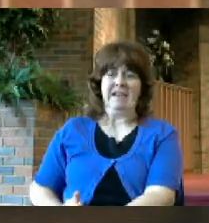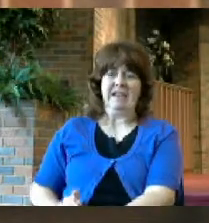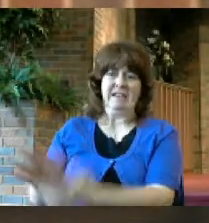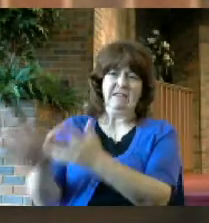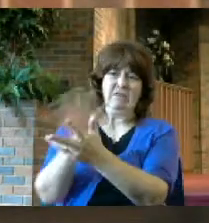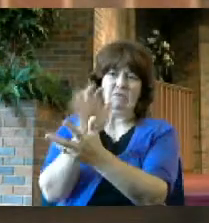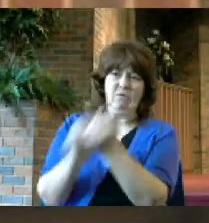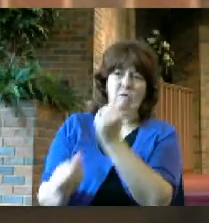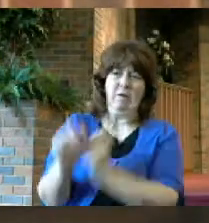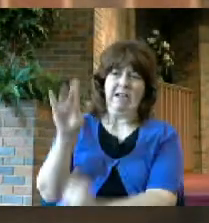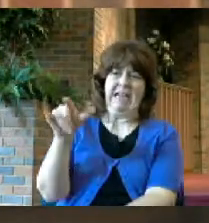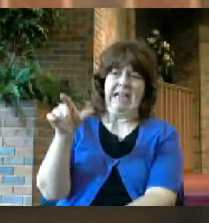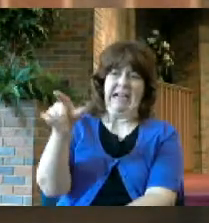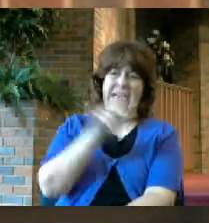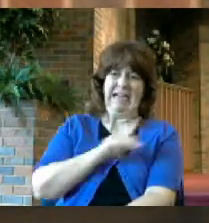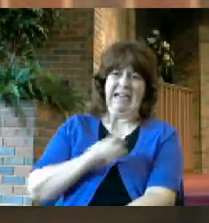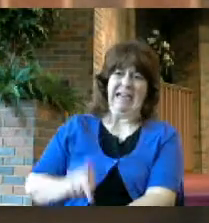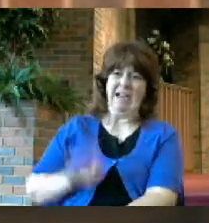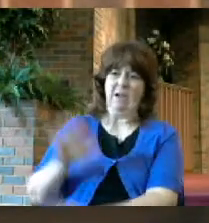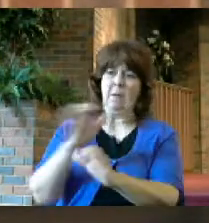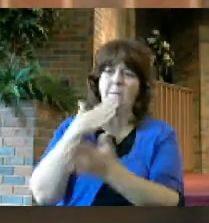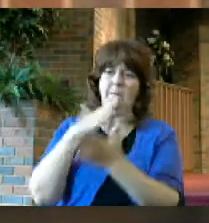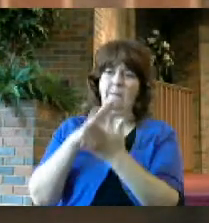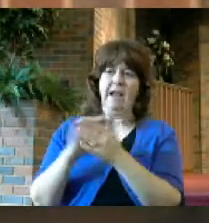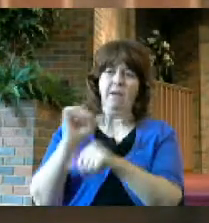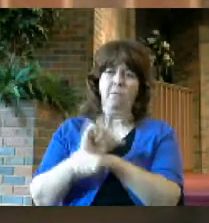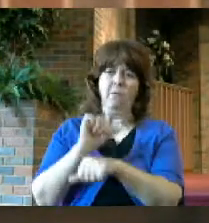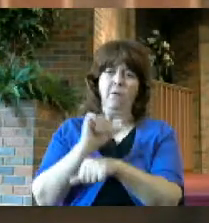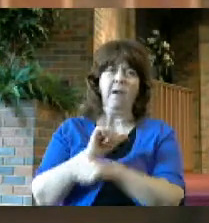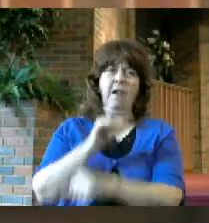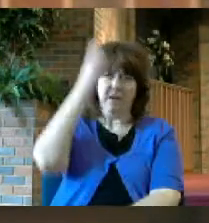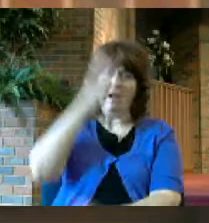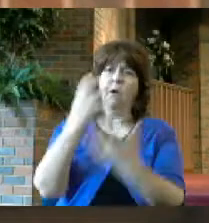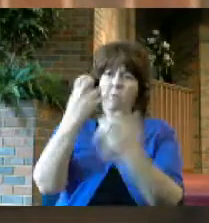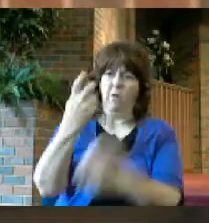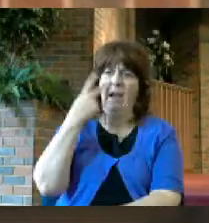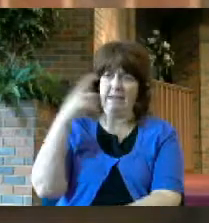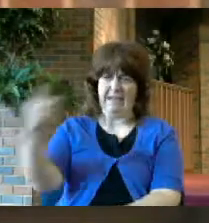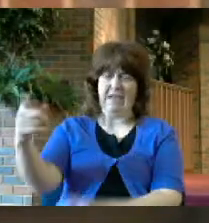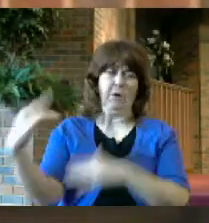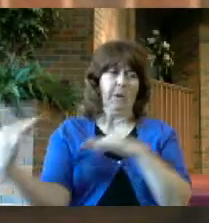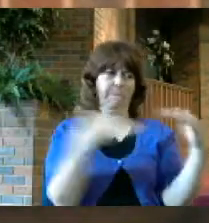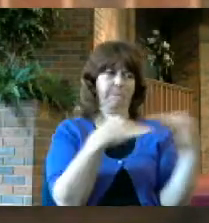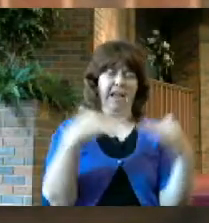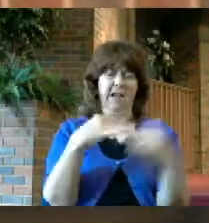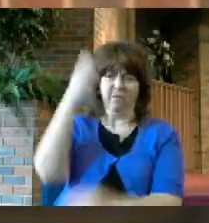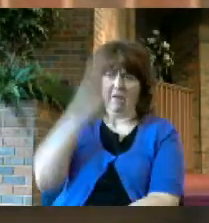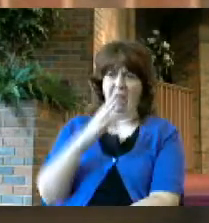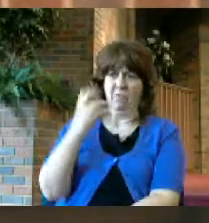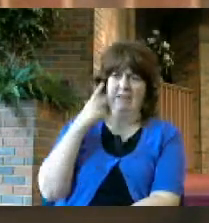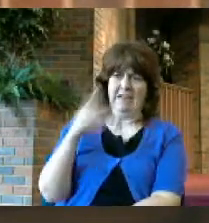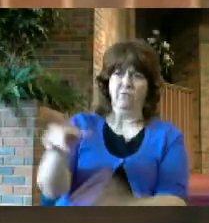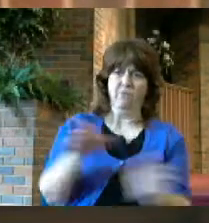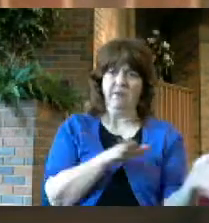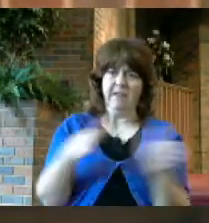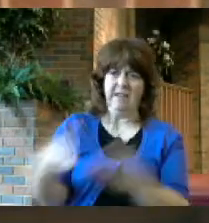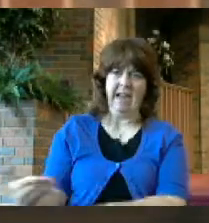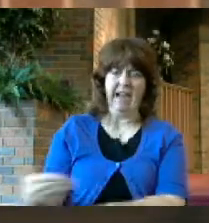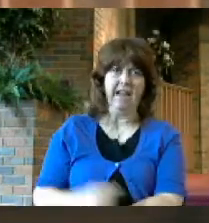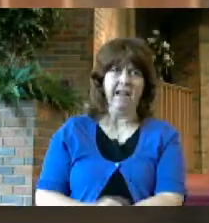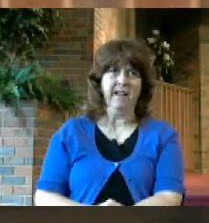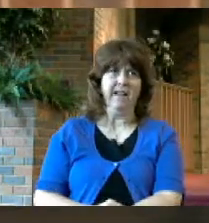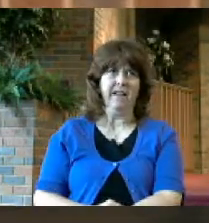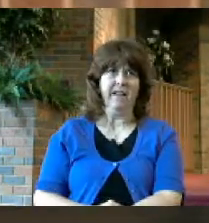I lead him into battle?" And one of the spirits said, "I will go and I will be in the mouths of the false prophets and I will lead Ahab into